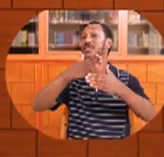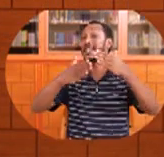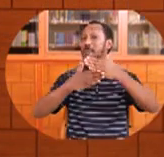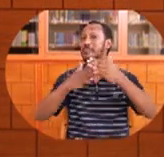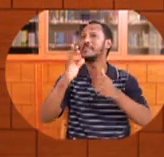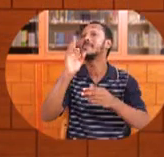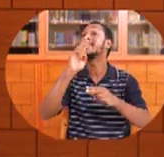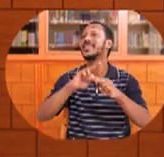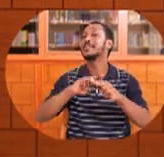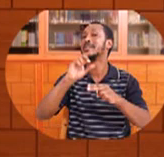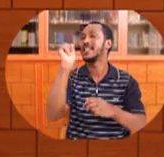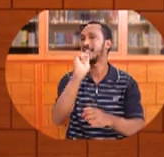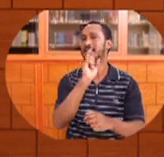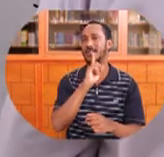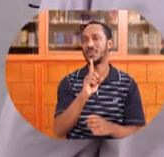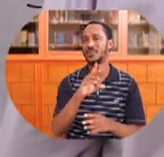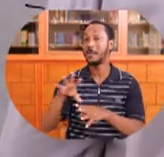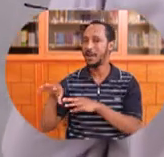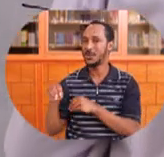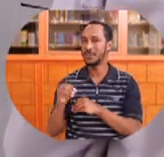is physical treatment,